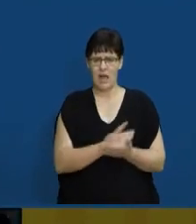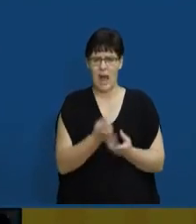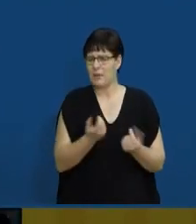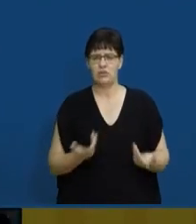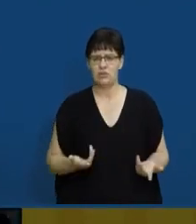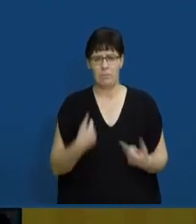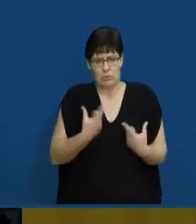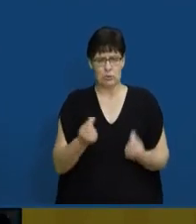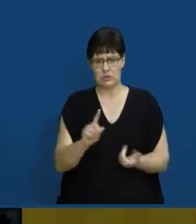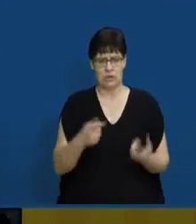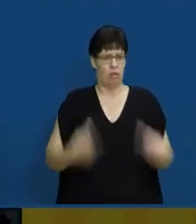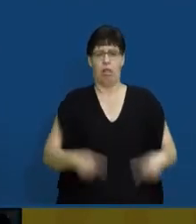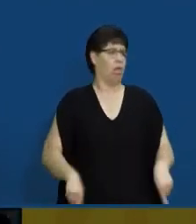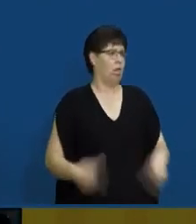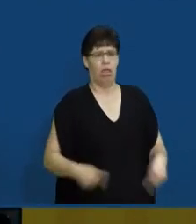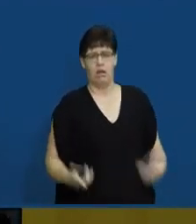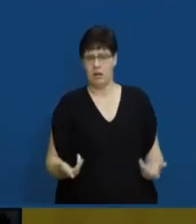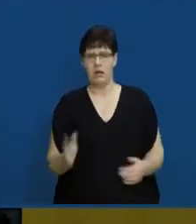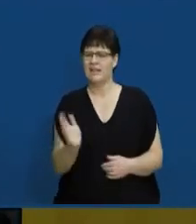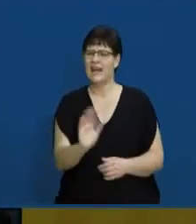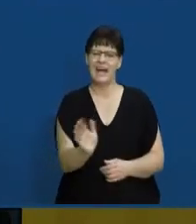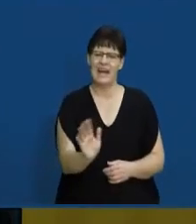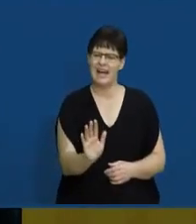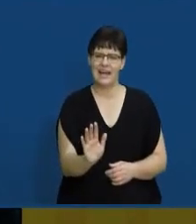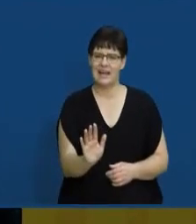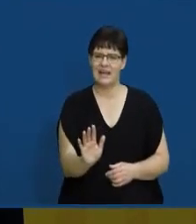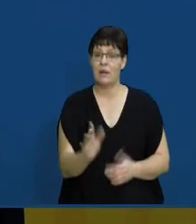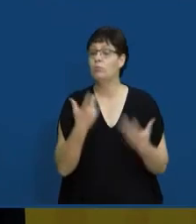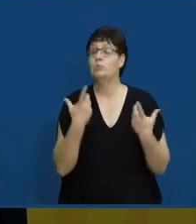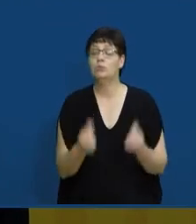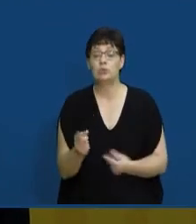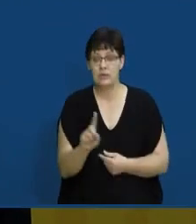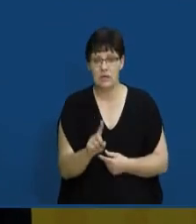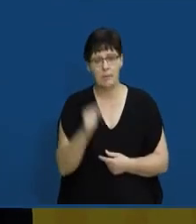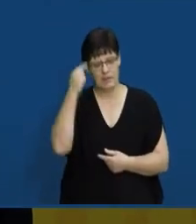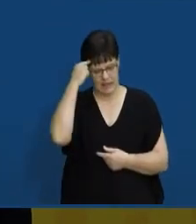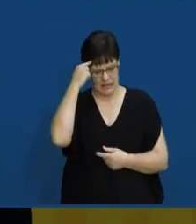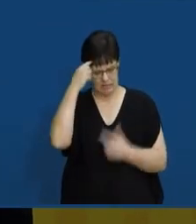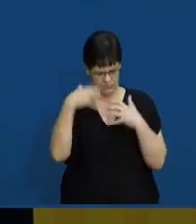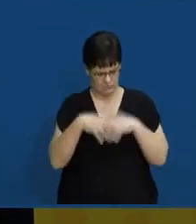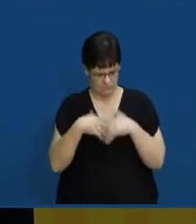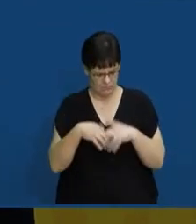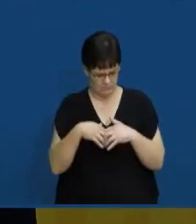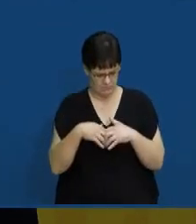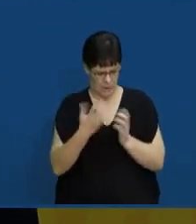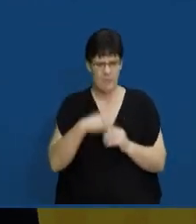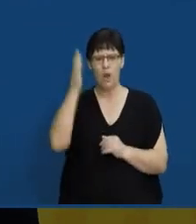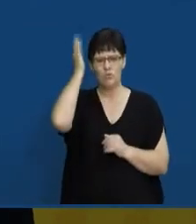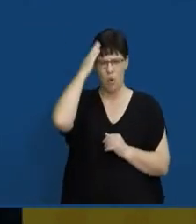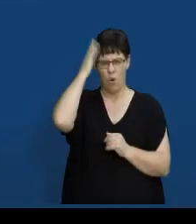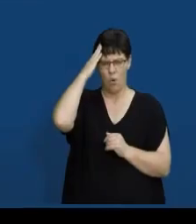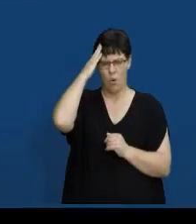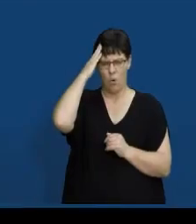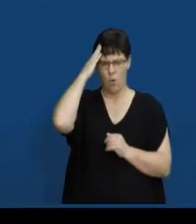what do? Panic? No. What I do is think, what do I know? I know that at